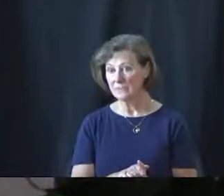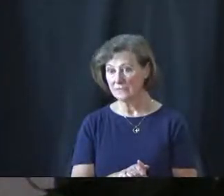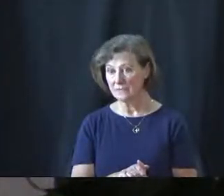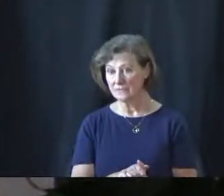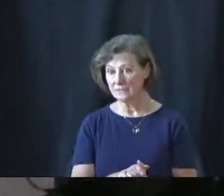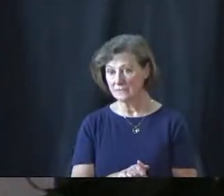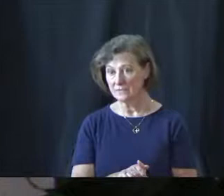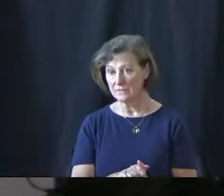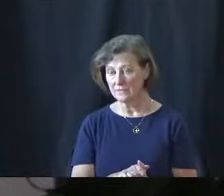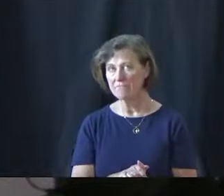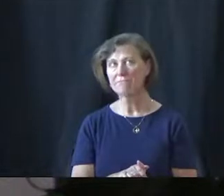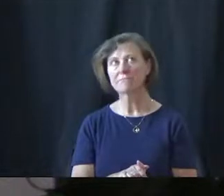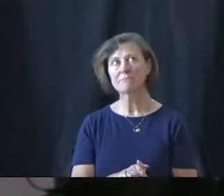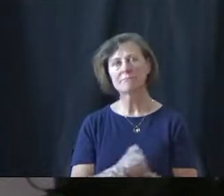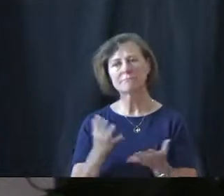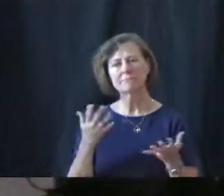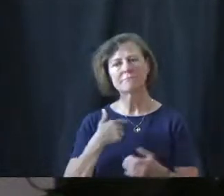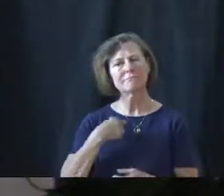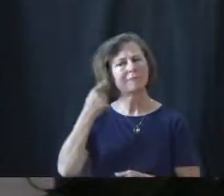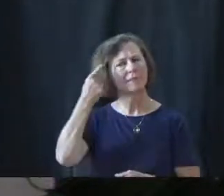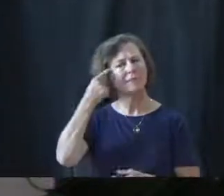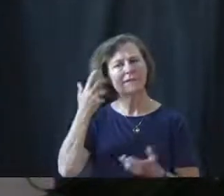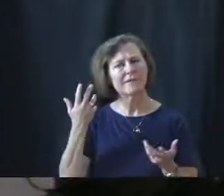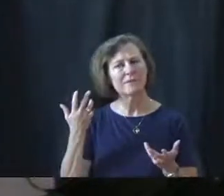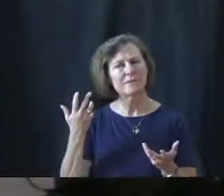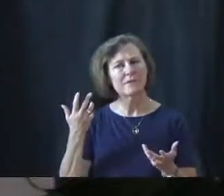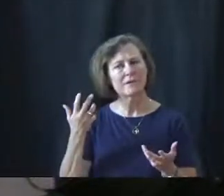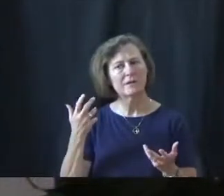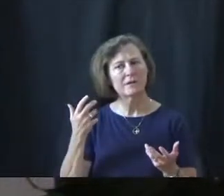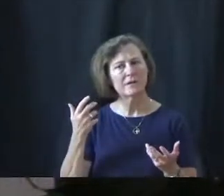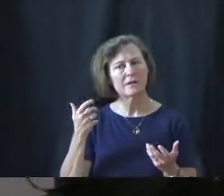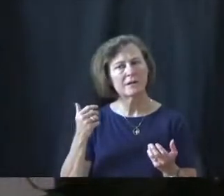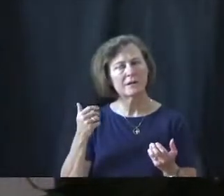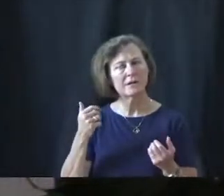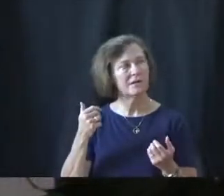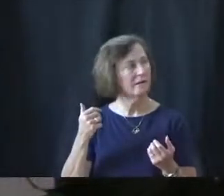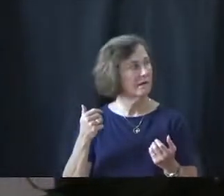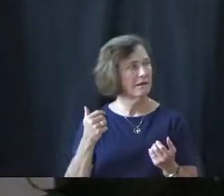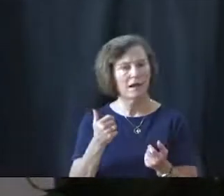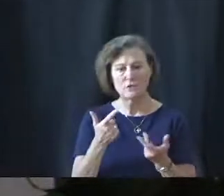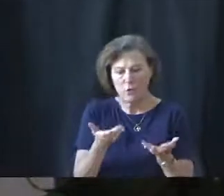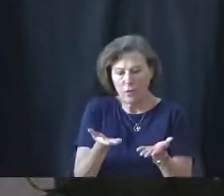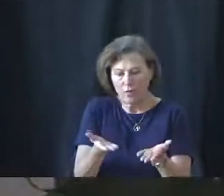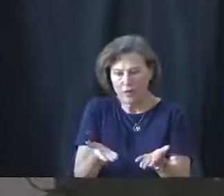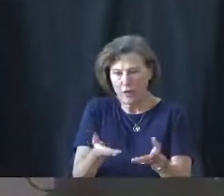What I'm thinking is that it's all there within us.